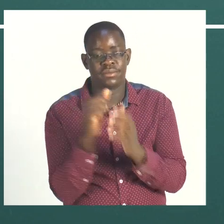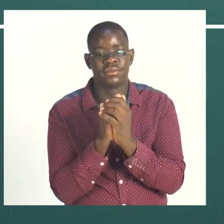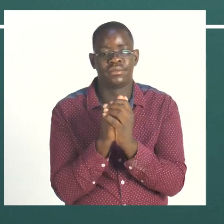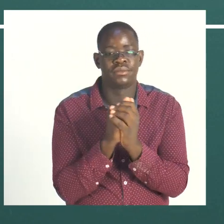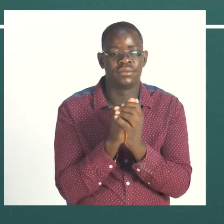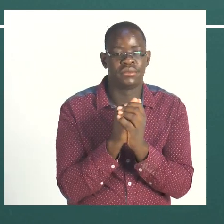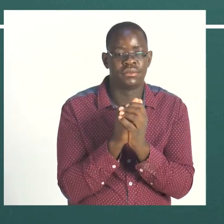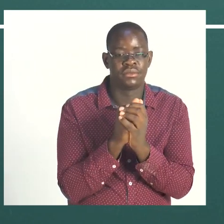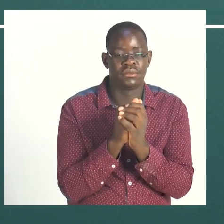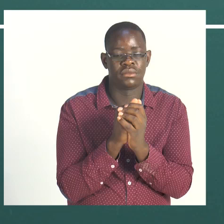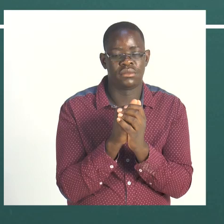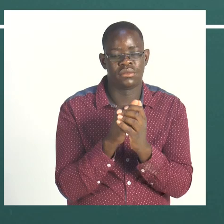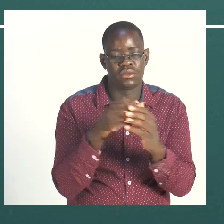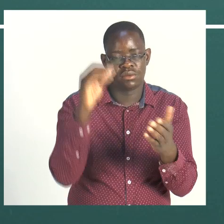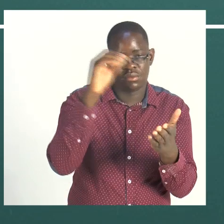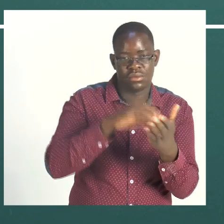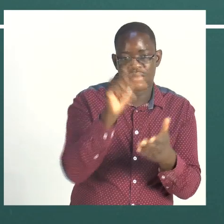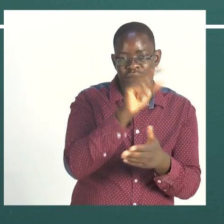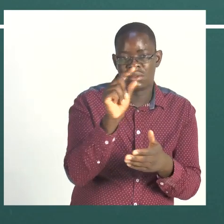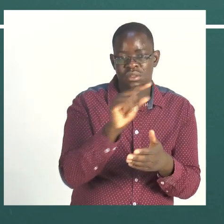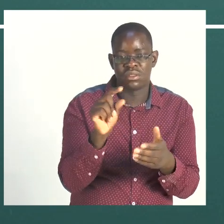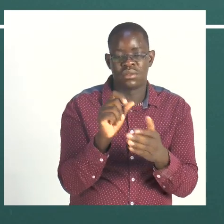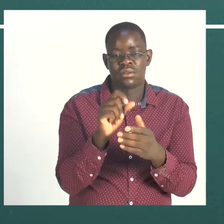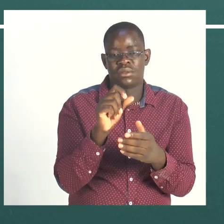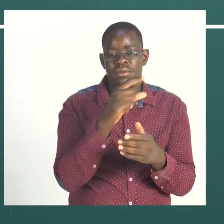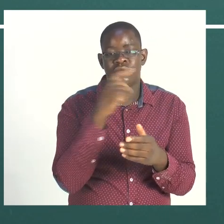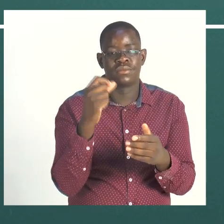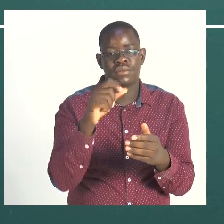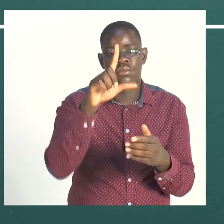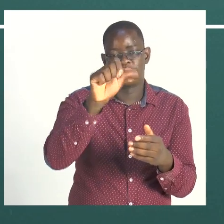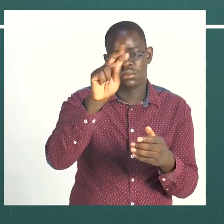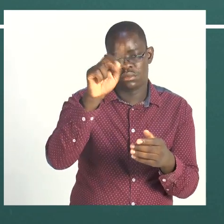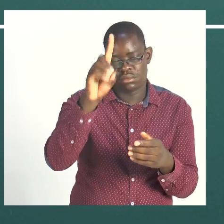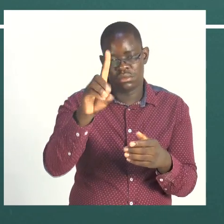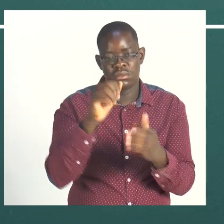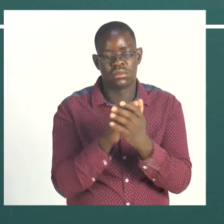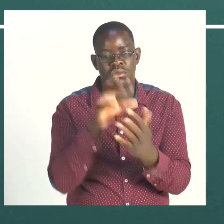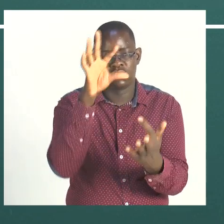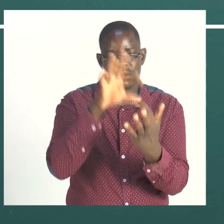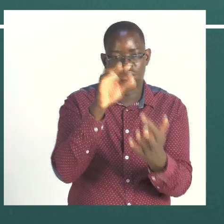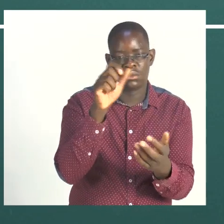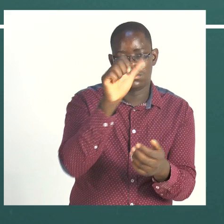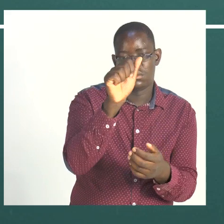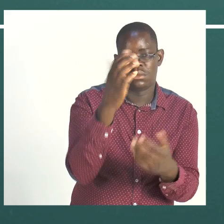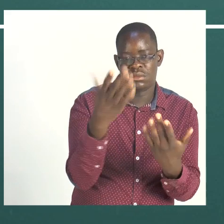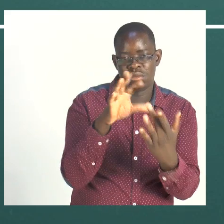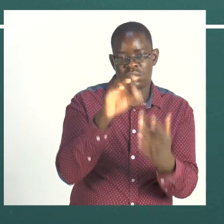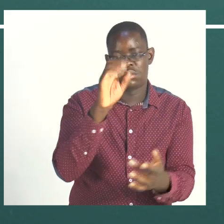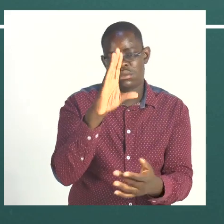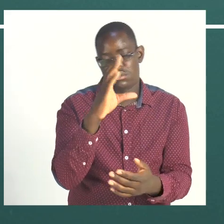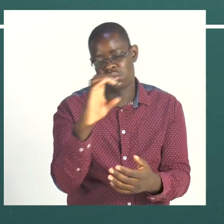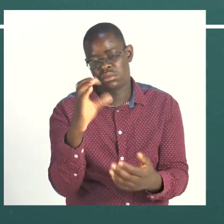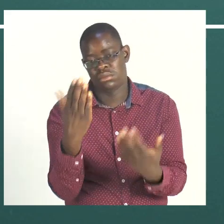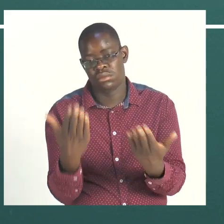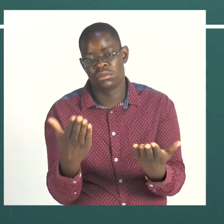5003. Enter the keyword for this program, which is land. Then select the option A, B, or